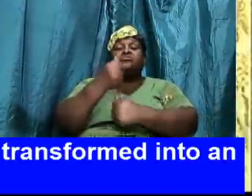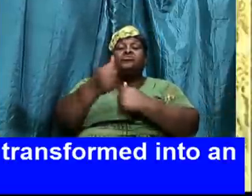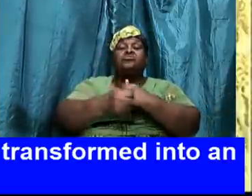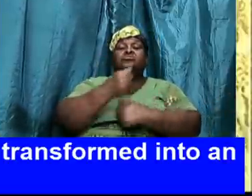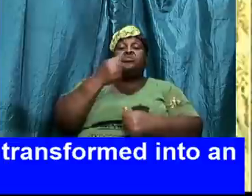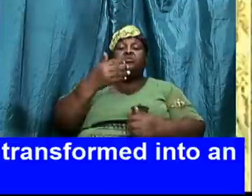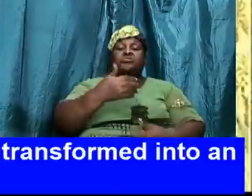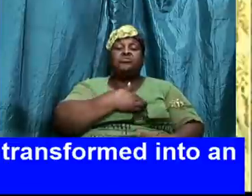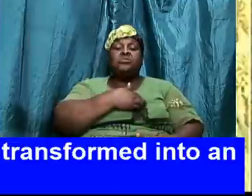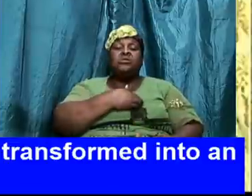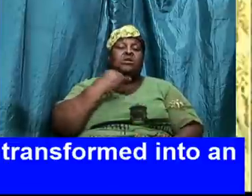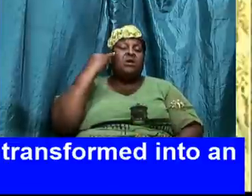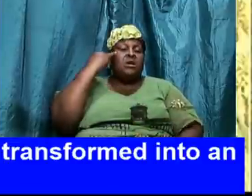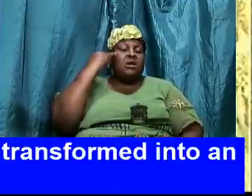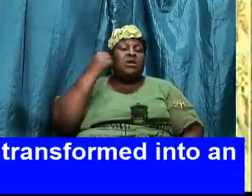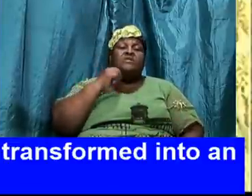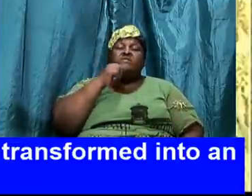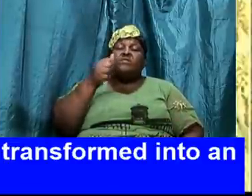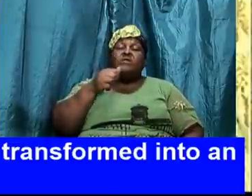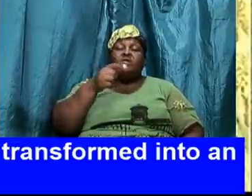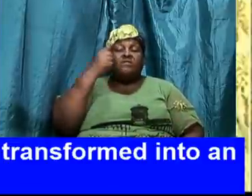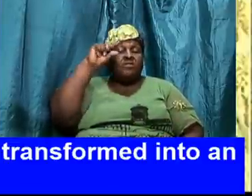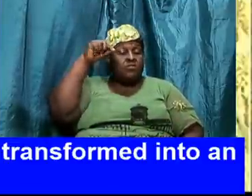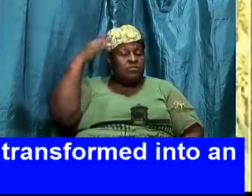If it was not for the grace of God,